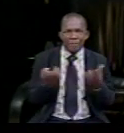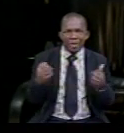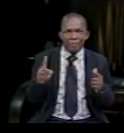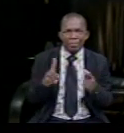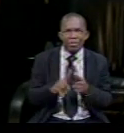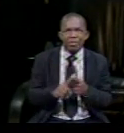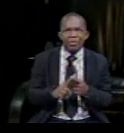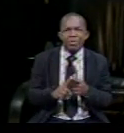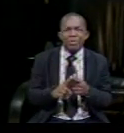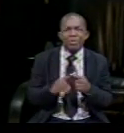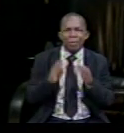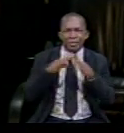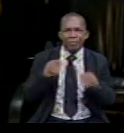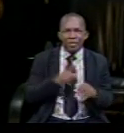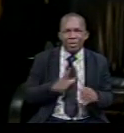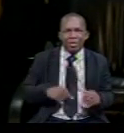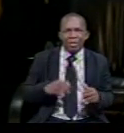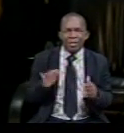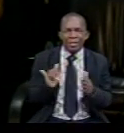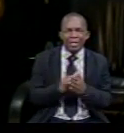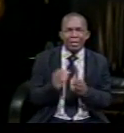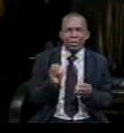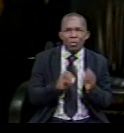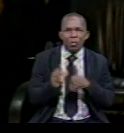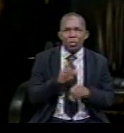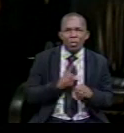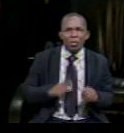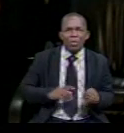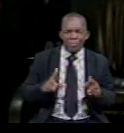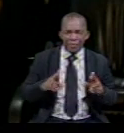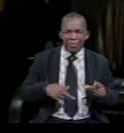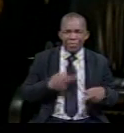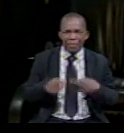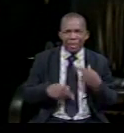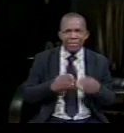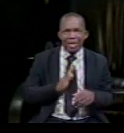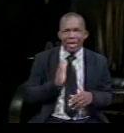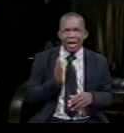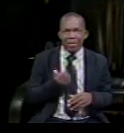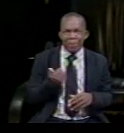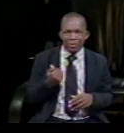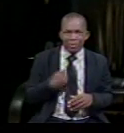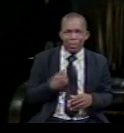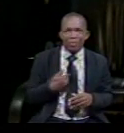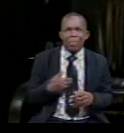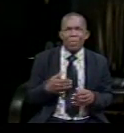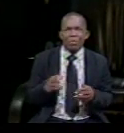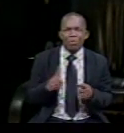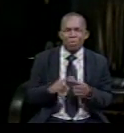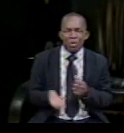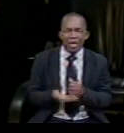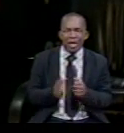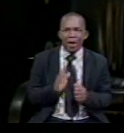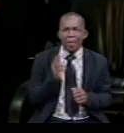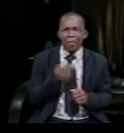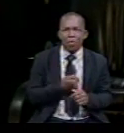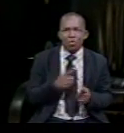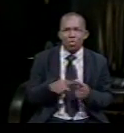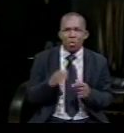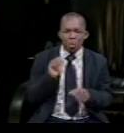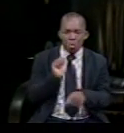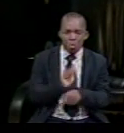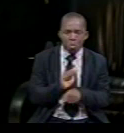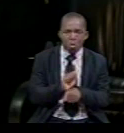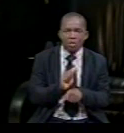our souls. We invite the presence of the living God to help us today, to walk through his will, to build us